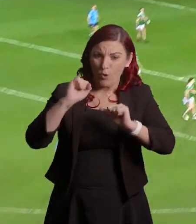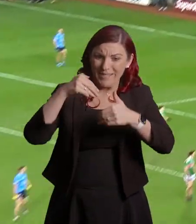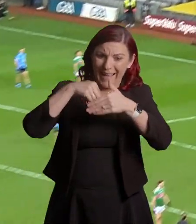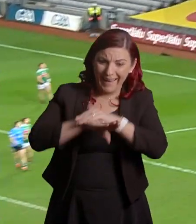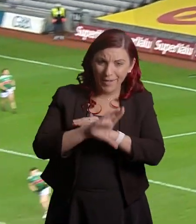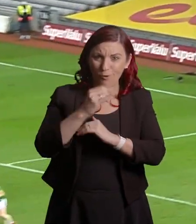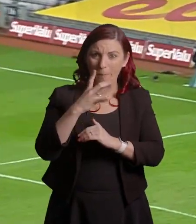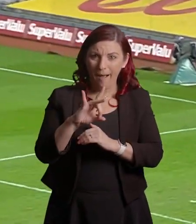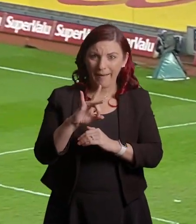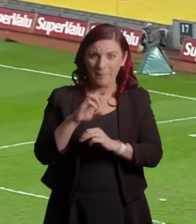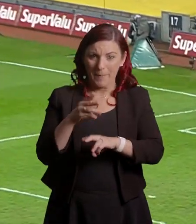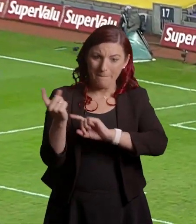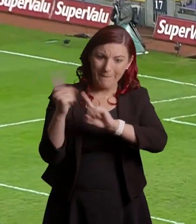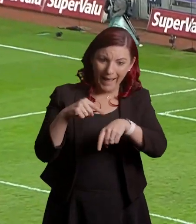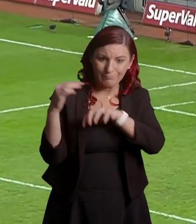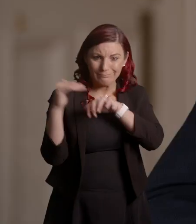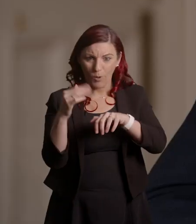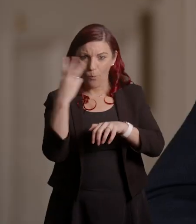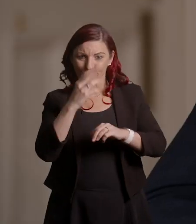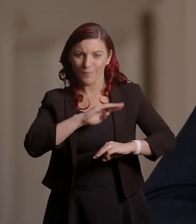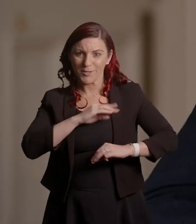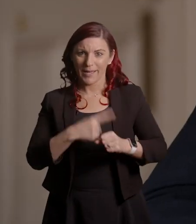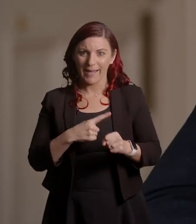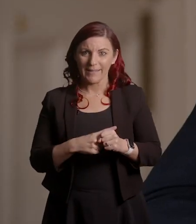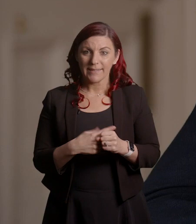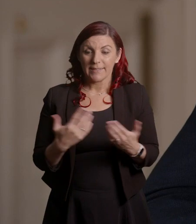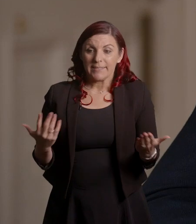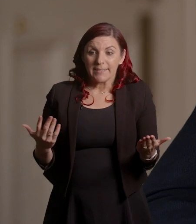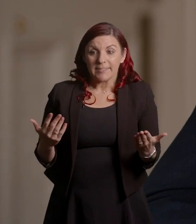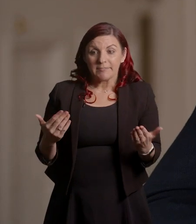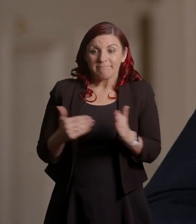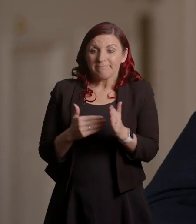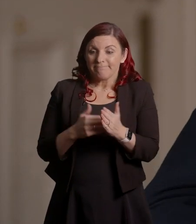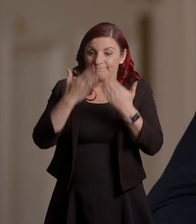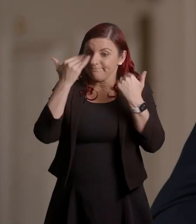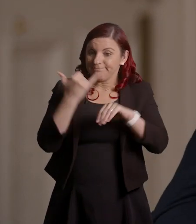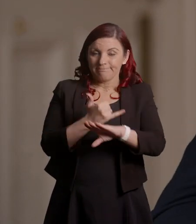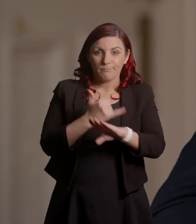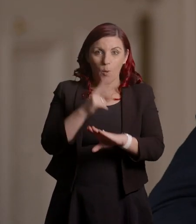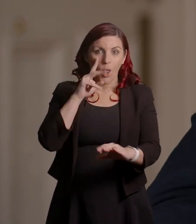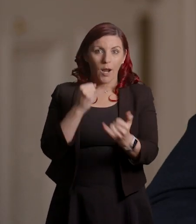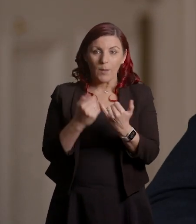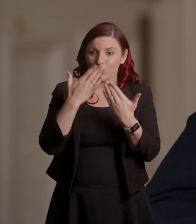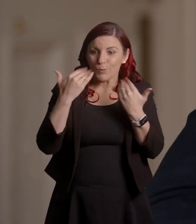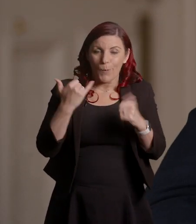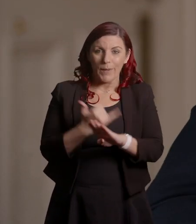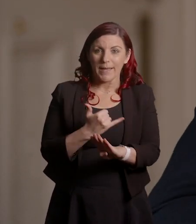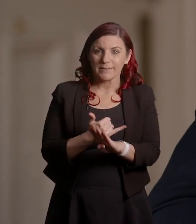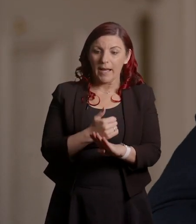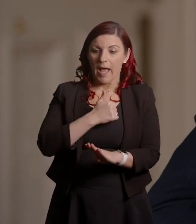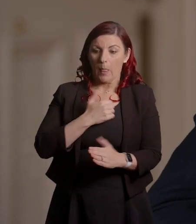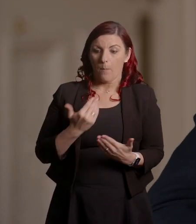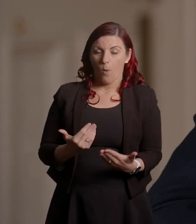back in Croke Park and fans back in grounds again. Yeah, it's we're sort of unsure as to what that's going to look like just at the